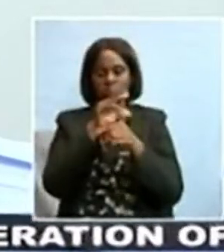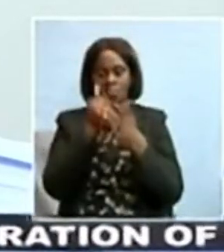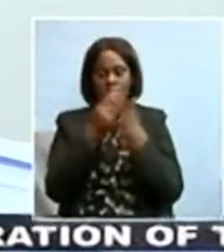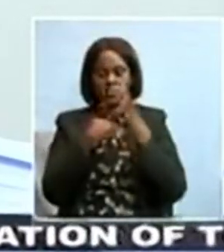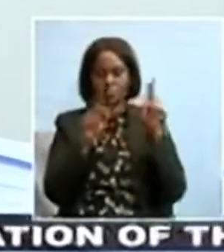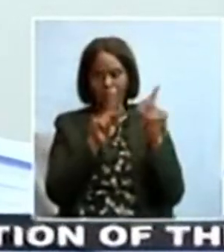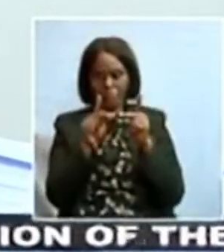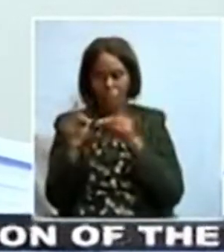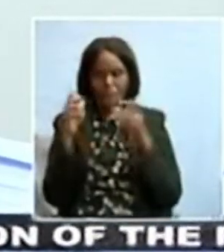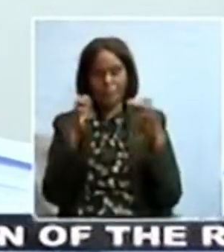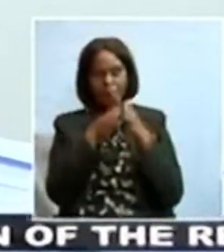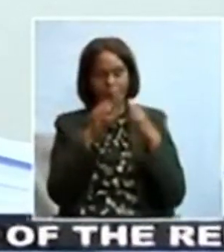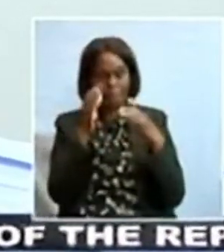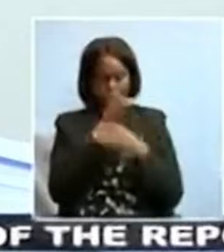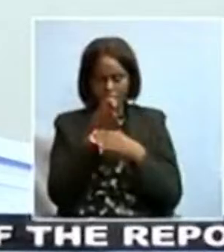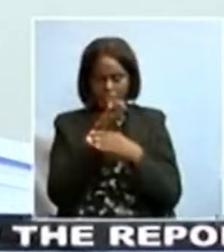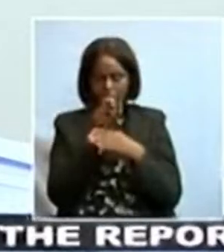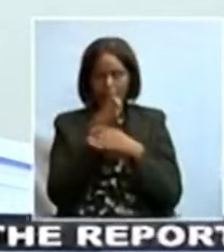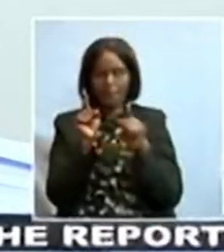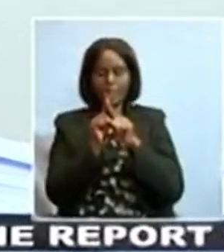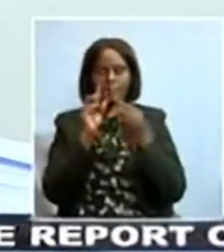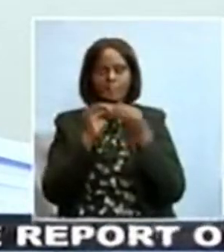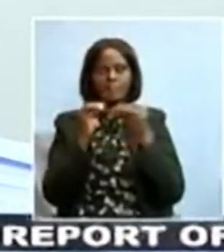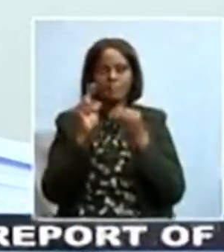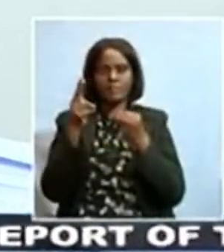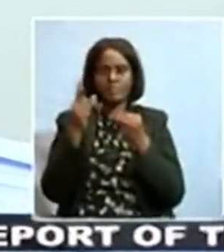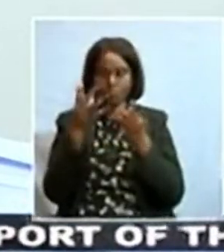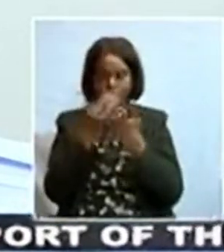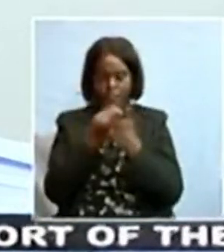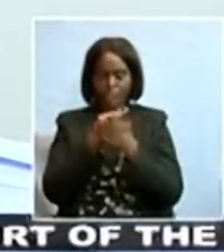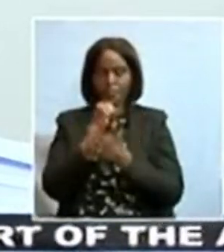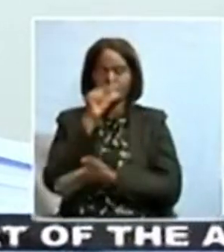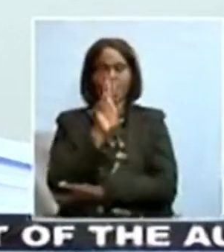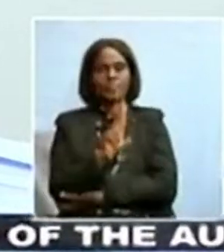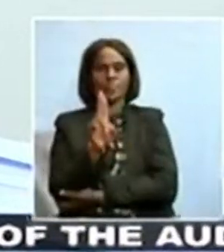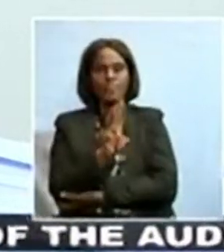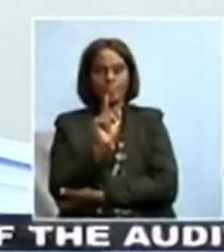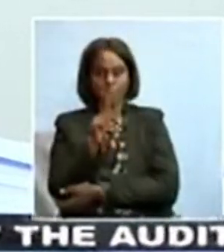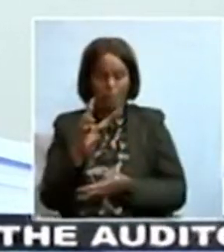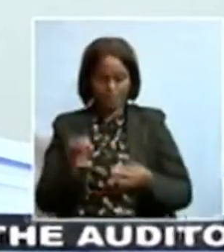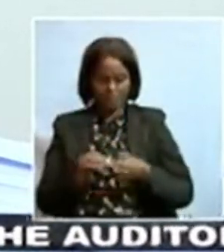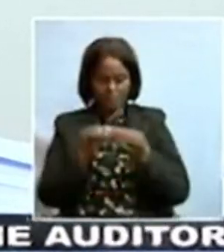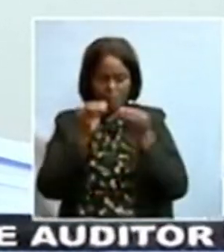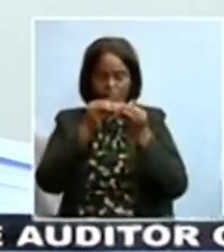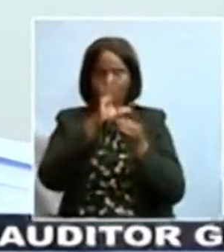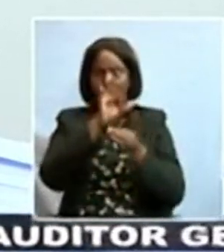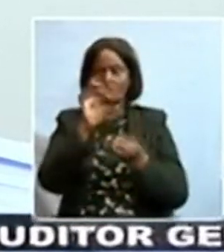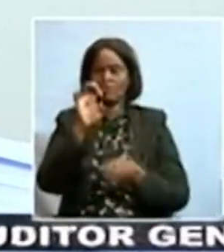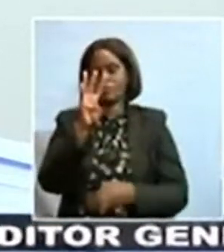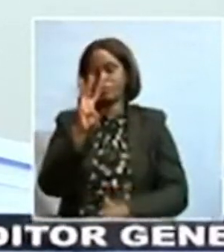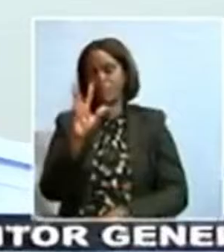of commercial ventures. Number 2, unspent funds. A total of